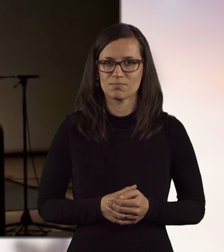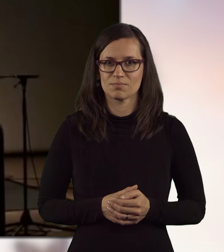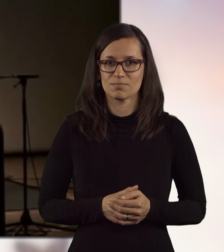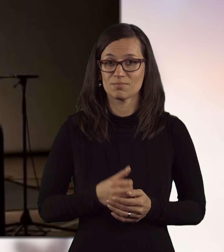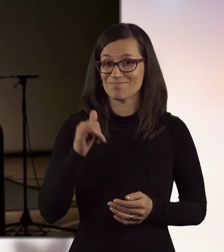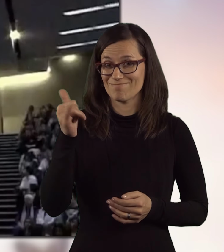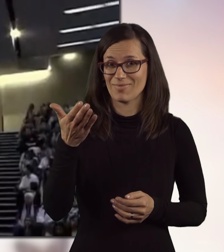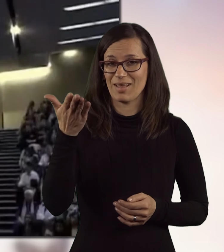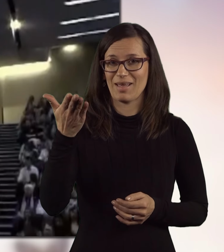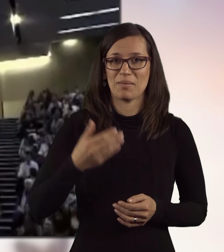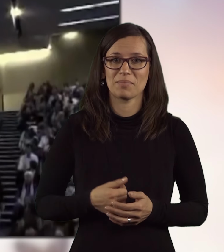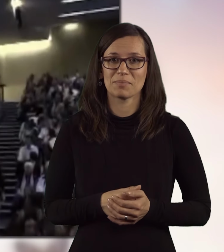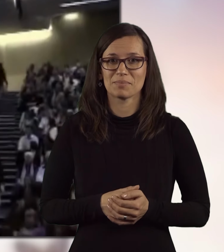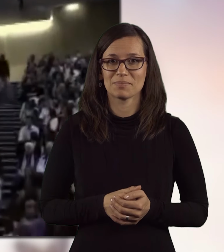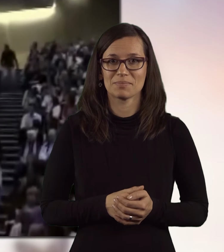Yes.